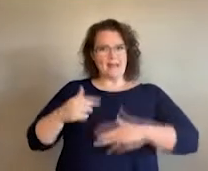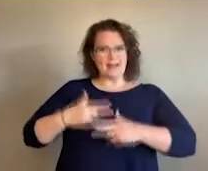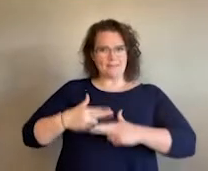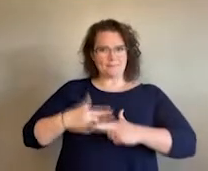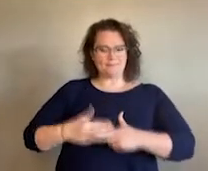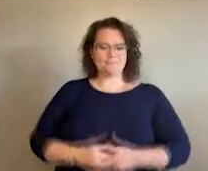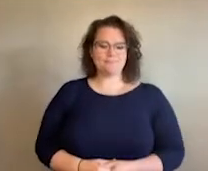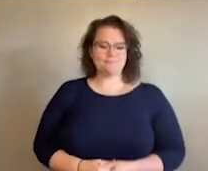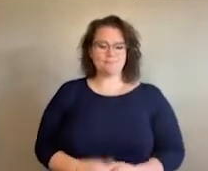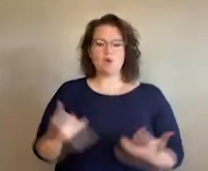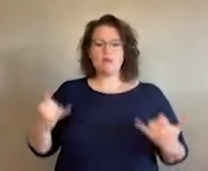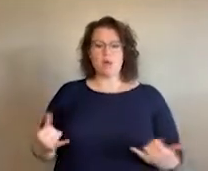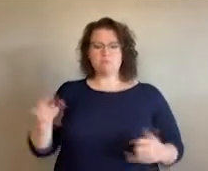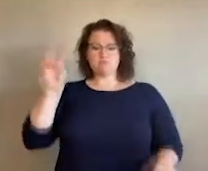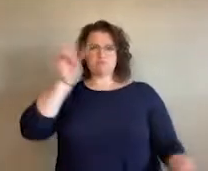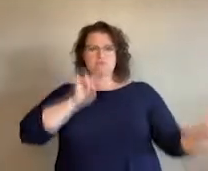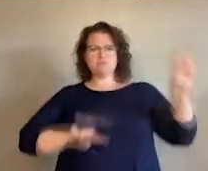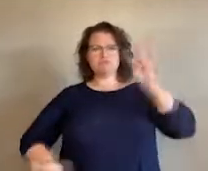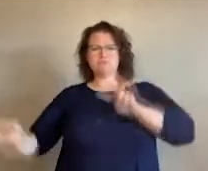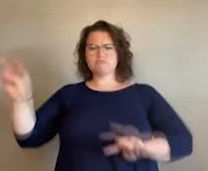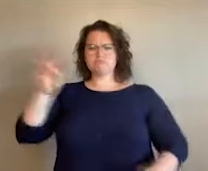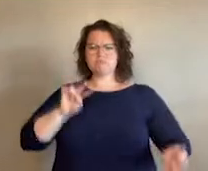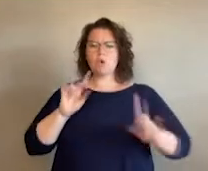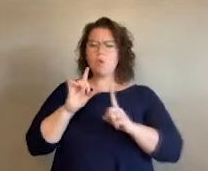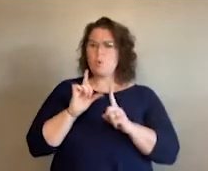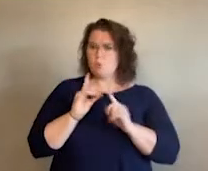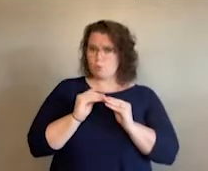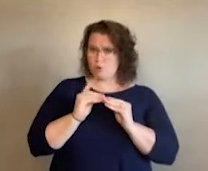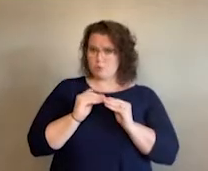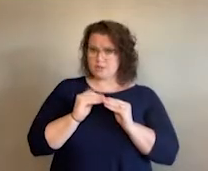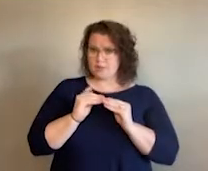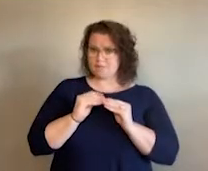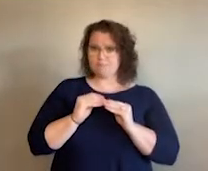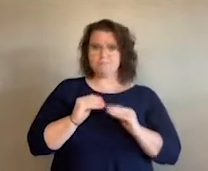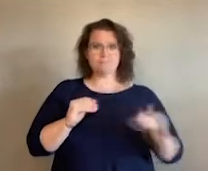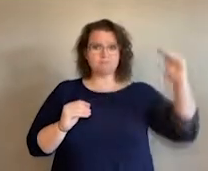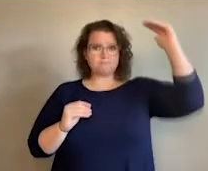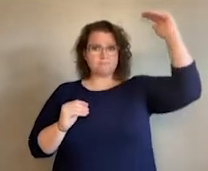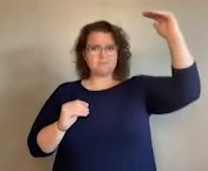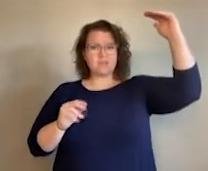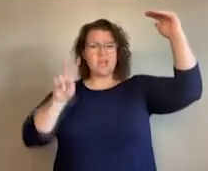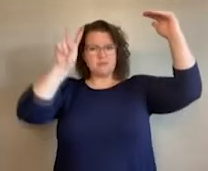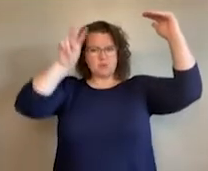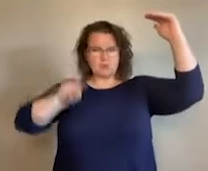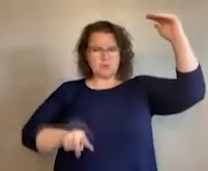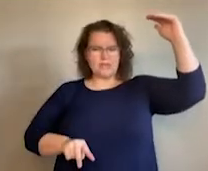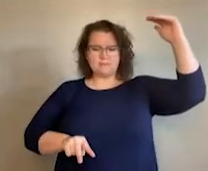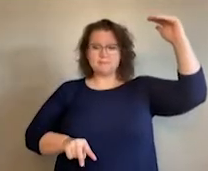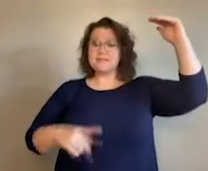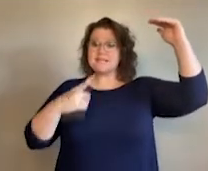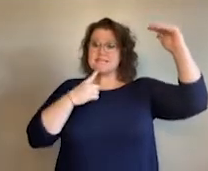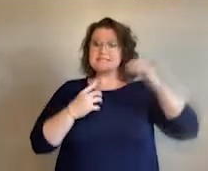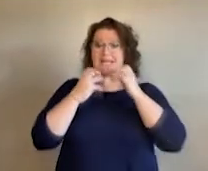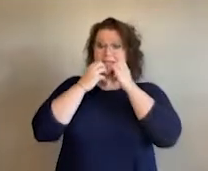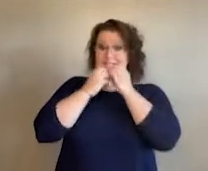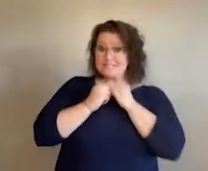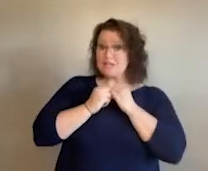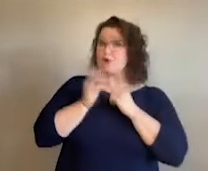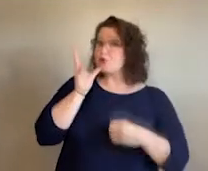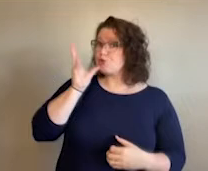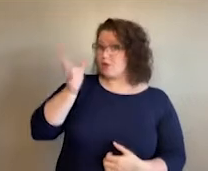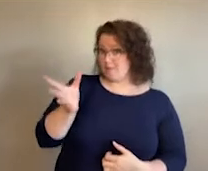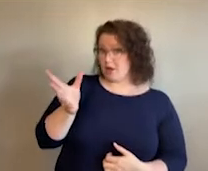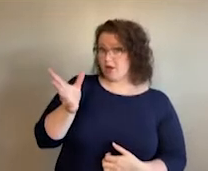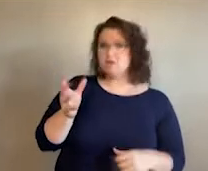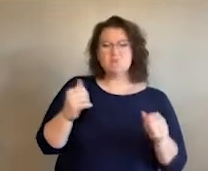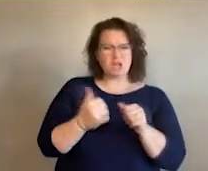All right, so let's look back over this one more time. So if we look back up here, I'm gonna read it all with you guys. So it says, Dear